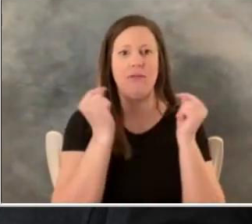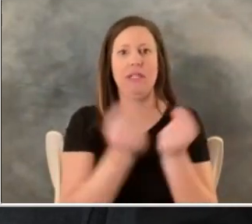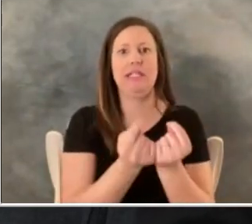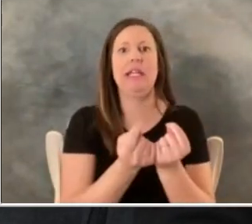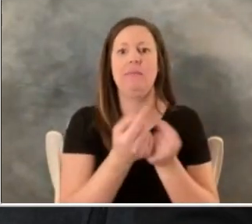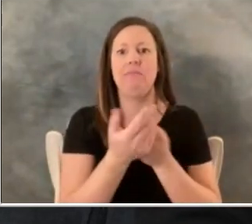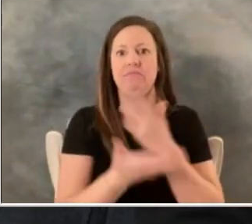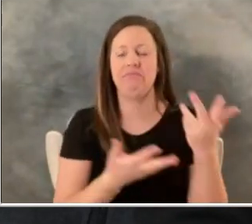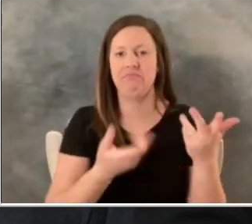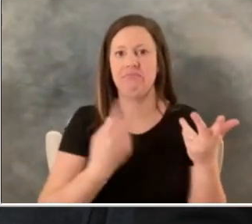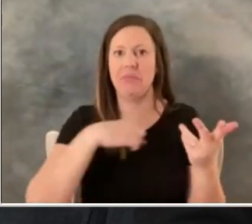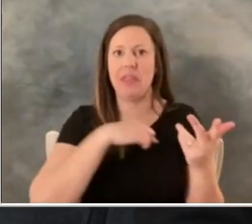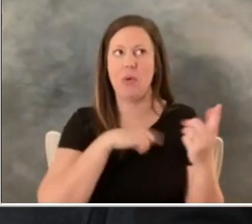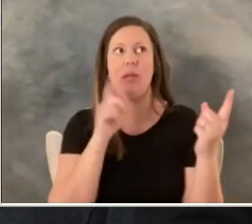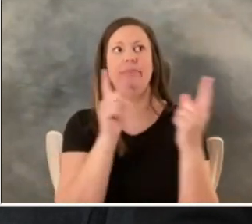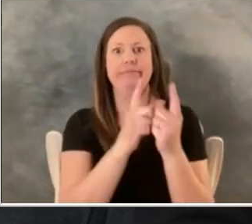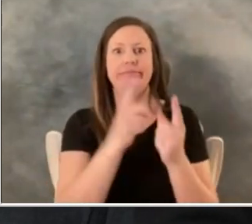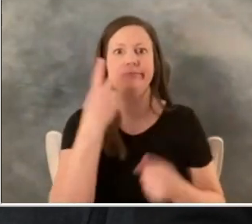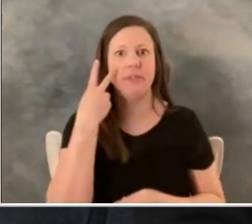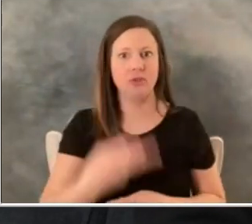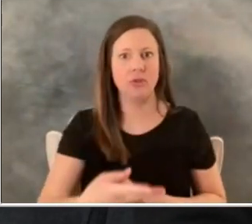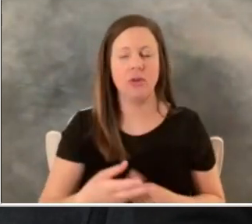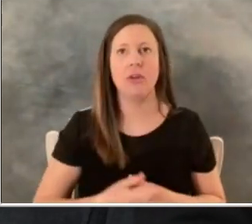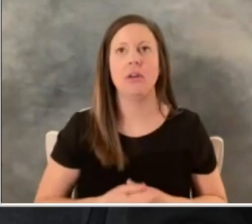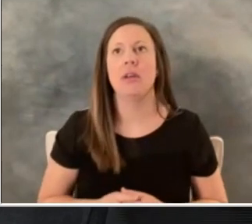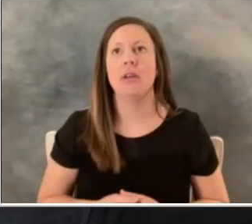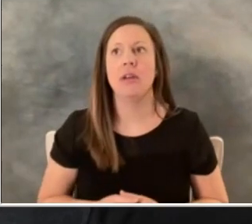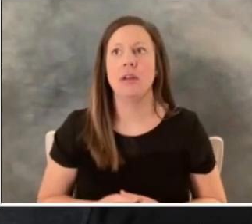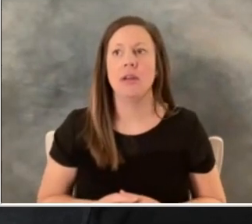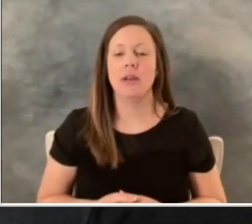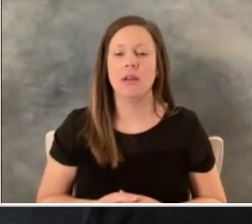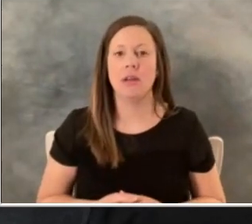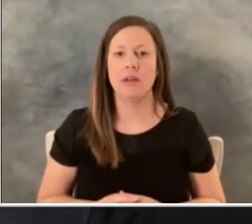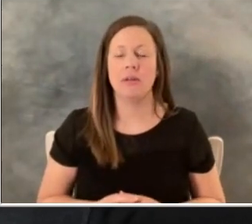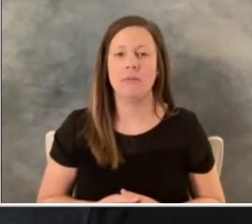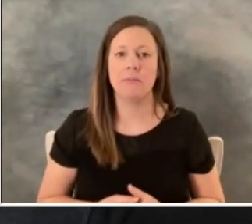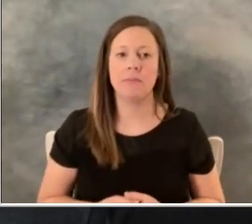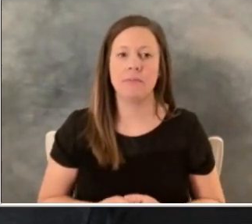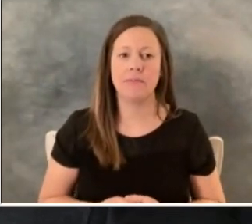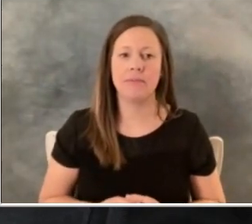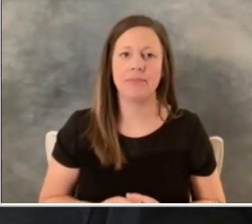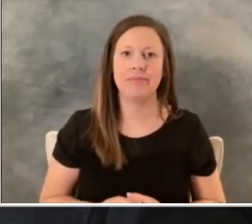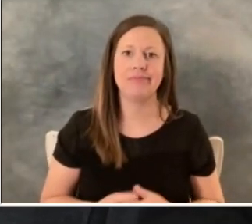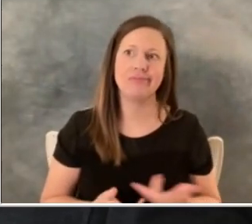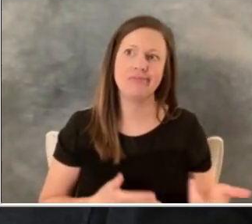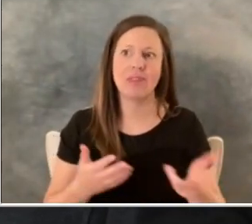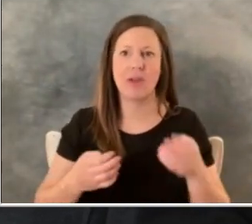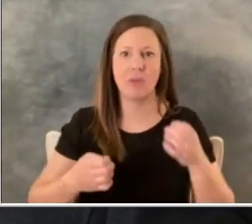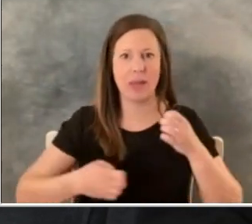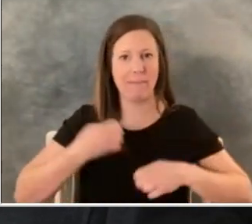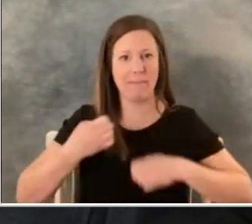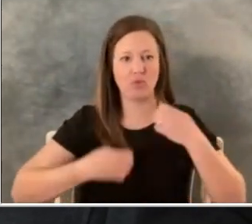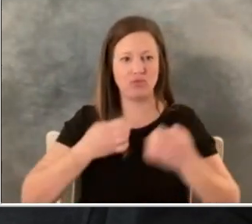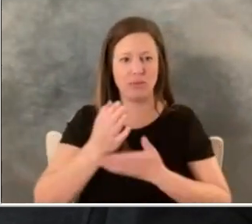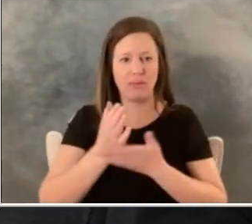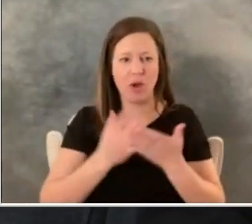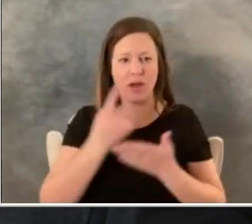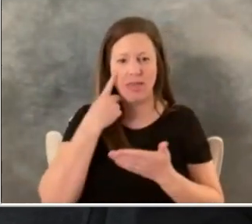saw. And for emotional part, I think my family was always